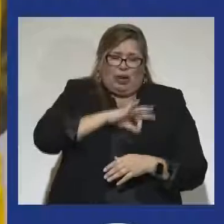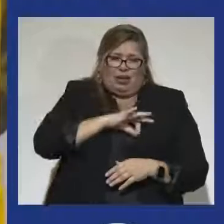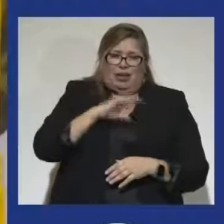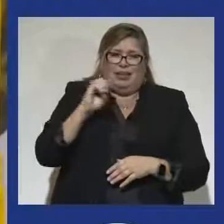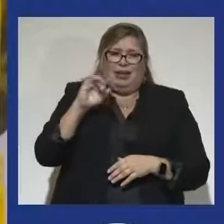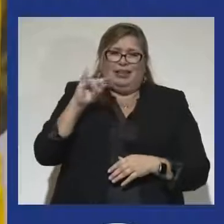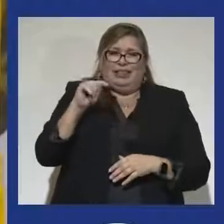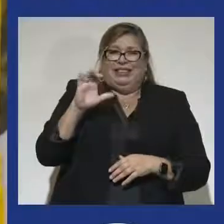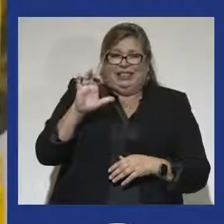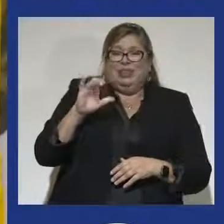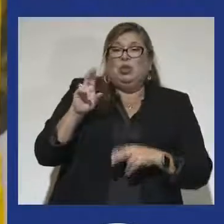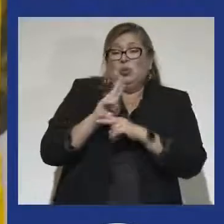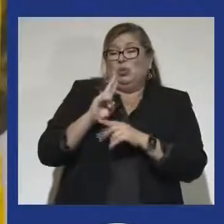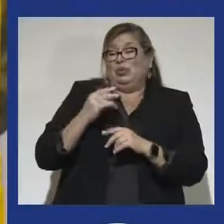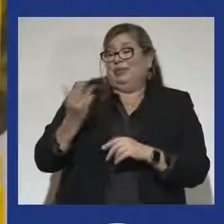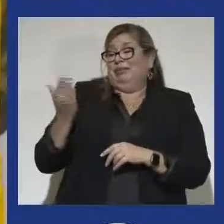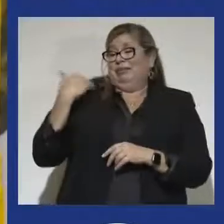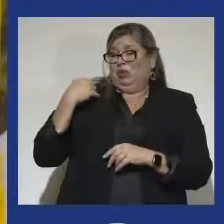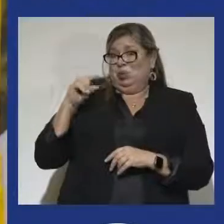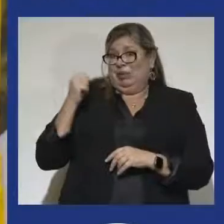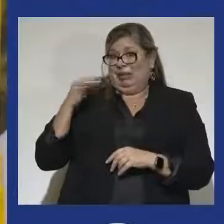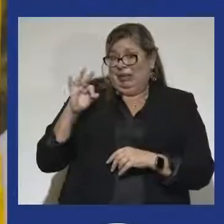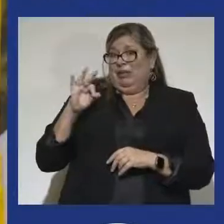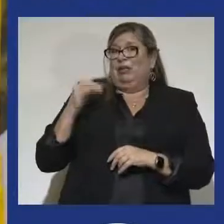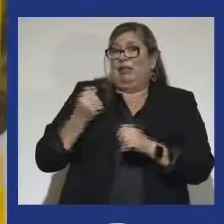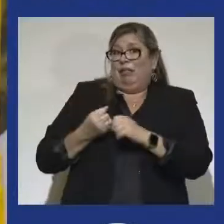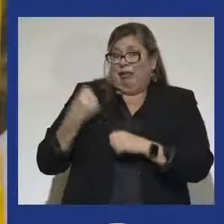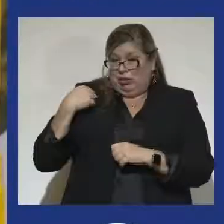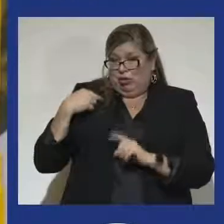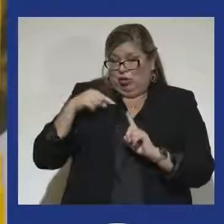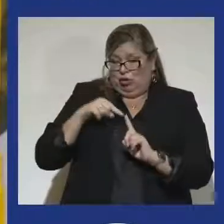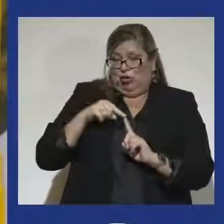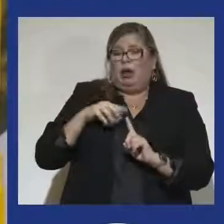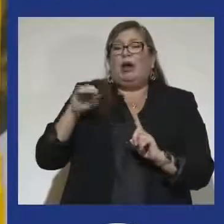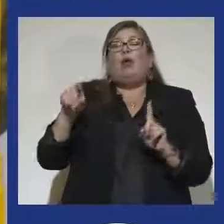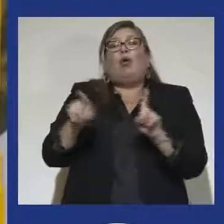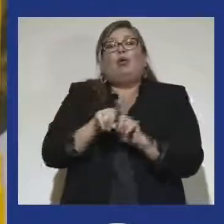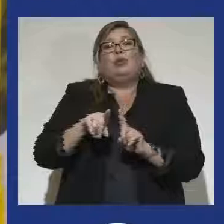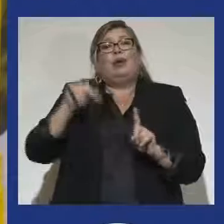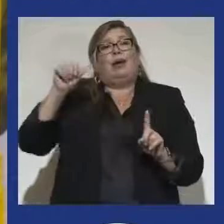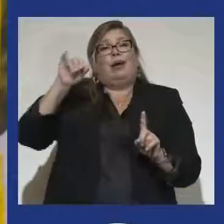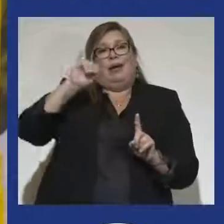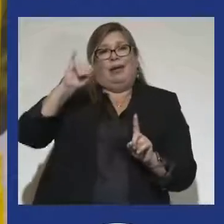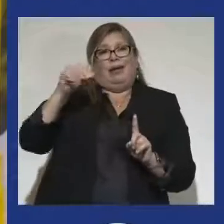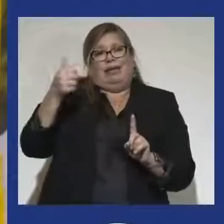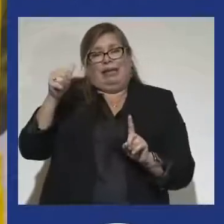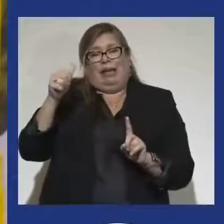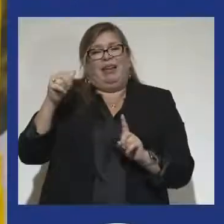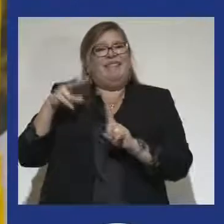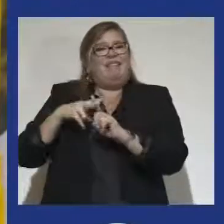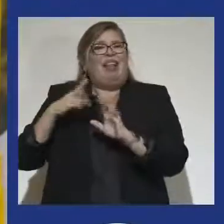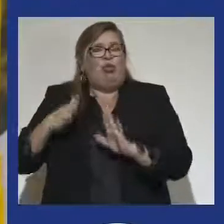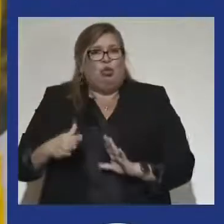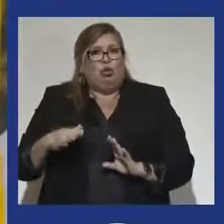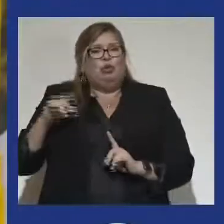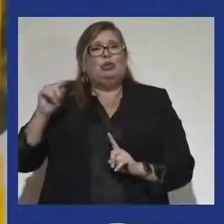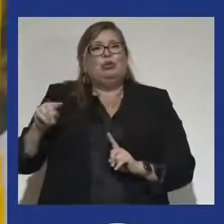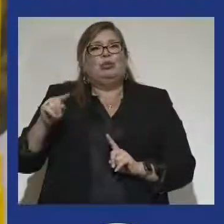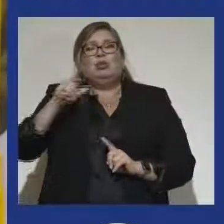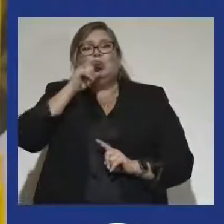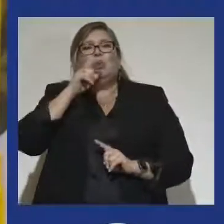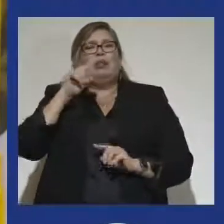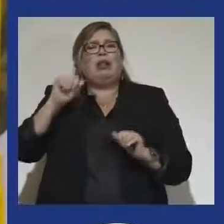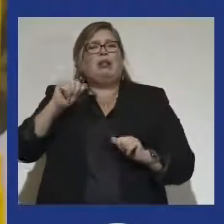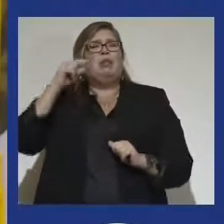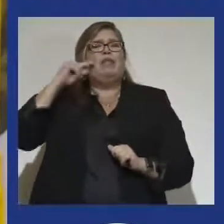year, and then you would also give it to ITIN filers who will be eligible for the